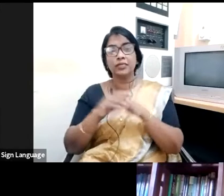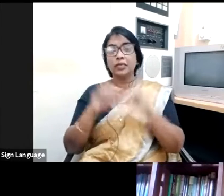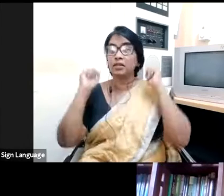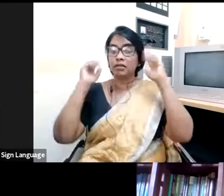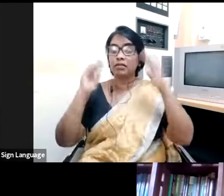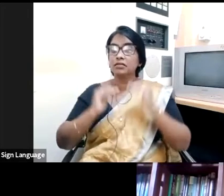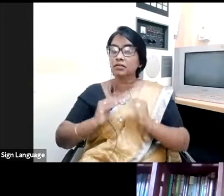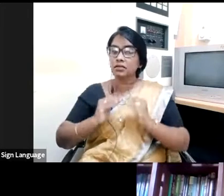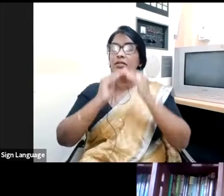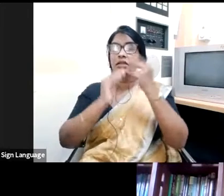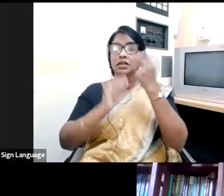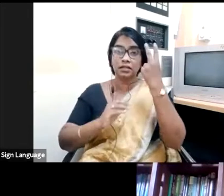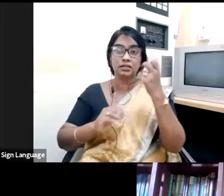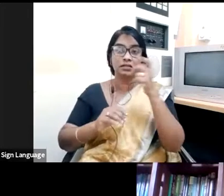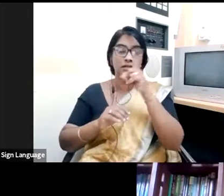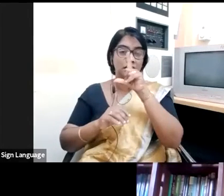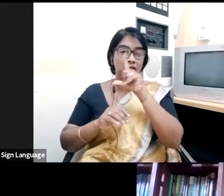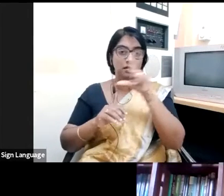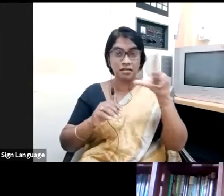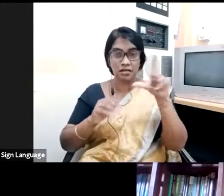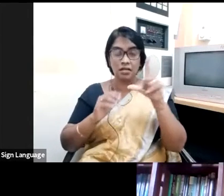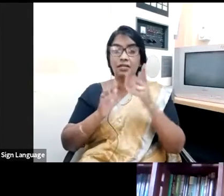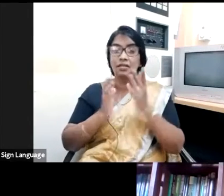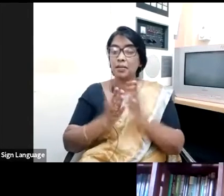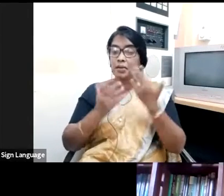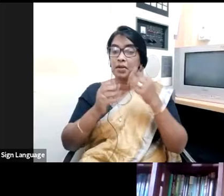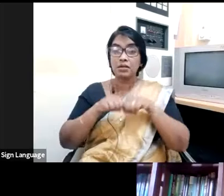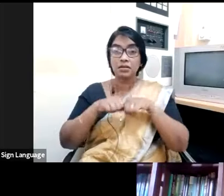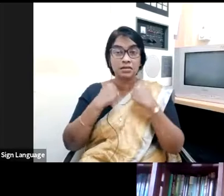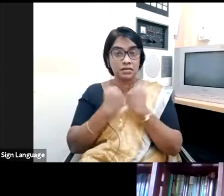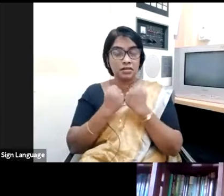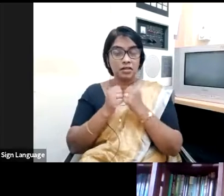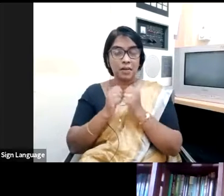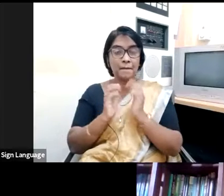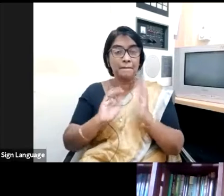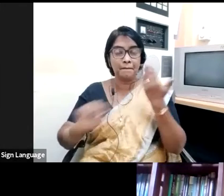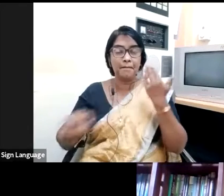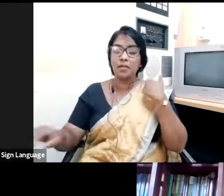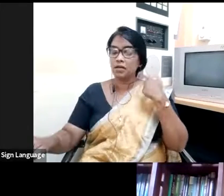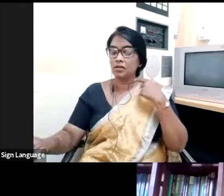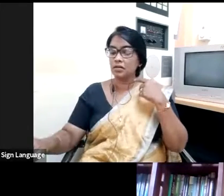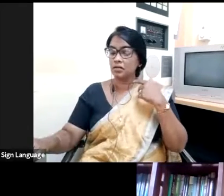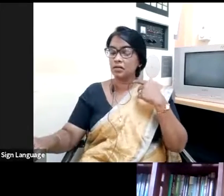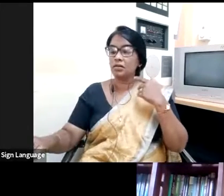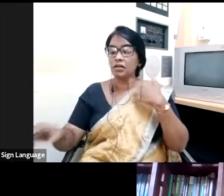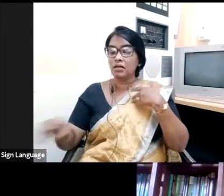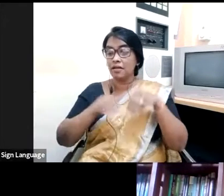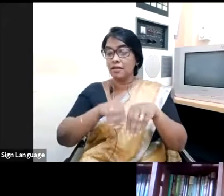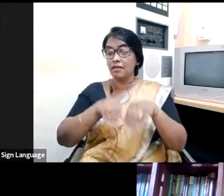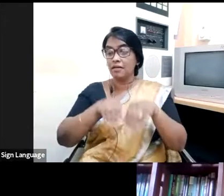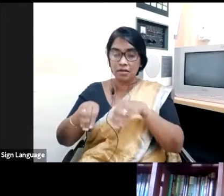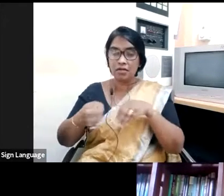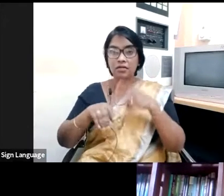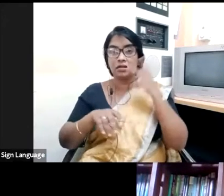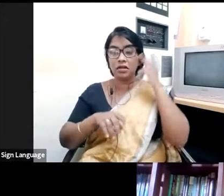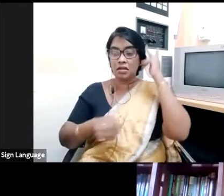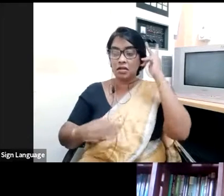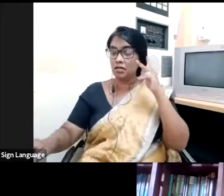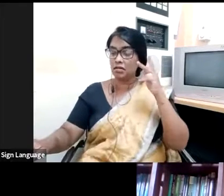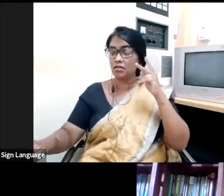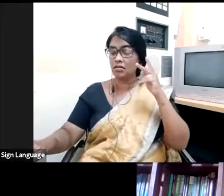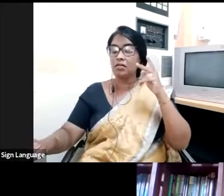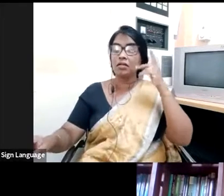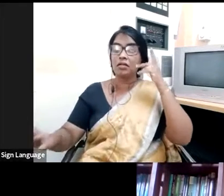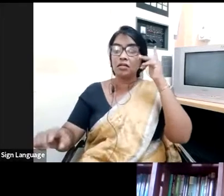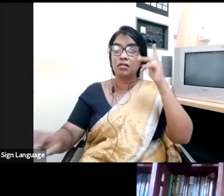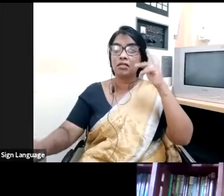a decision. We shouldn't be a plantation management company. We should be a sustainable management company